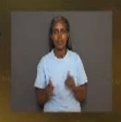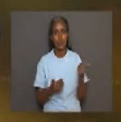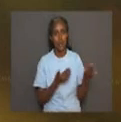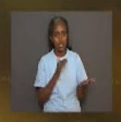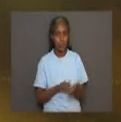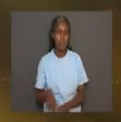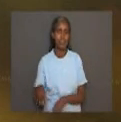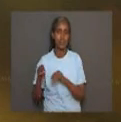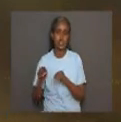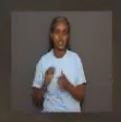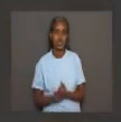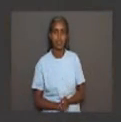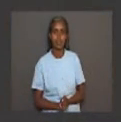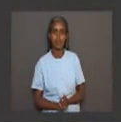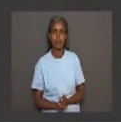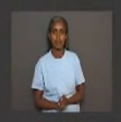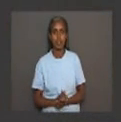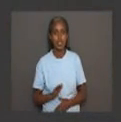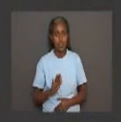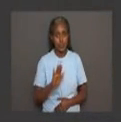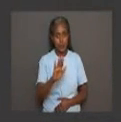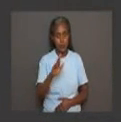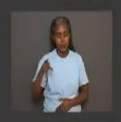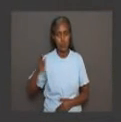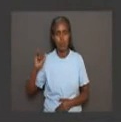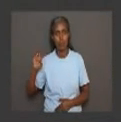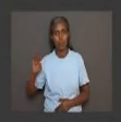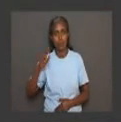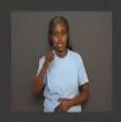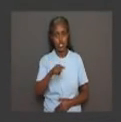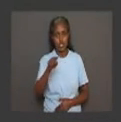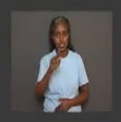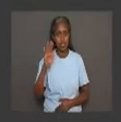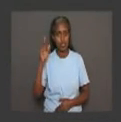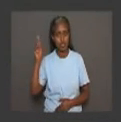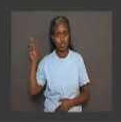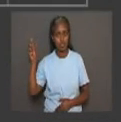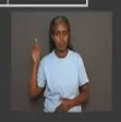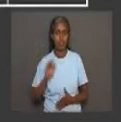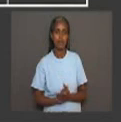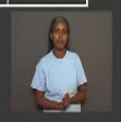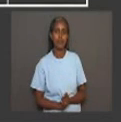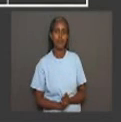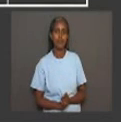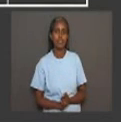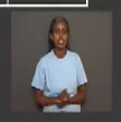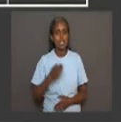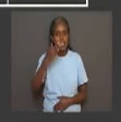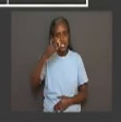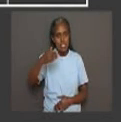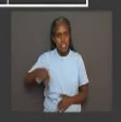Welcome back, students. Your pie chart should look like this. The